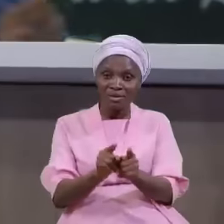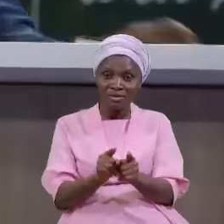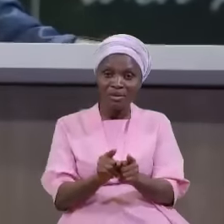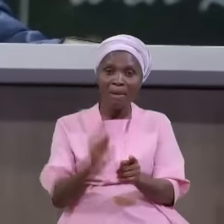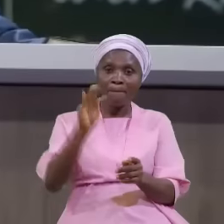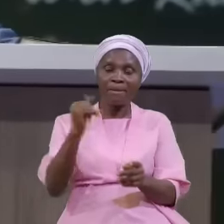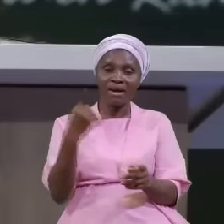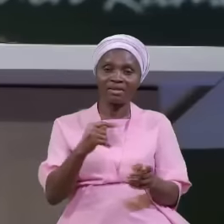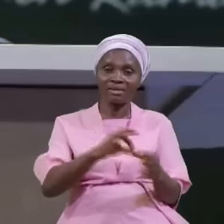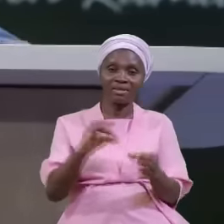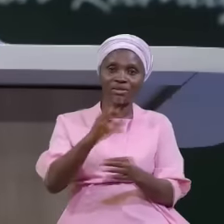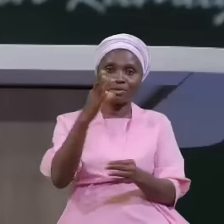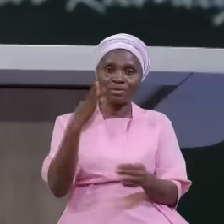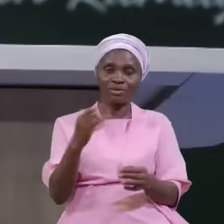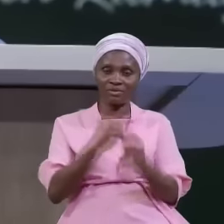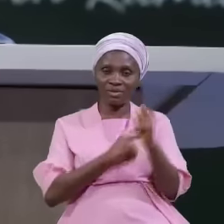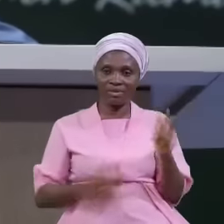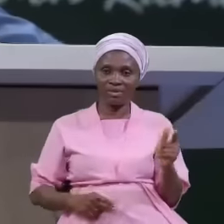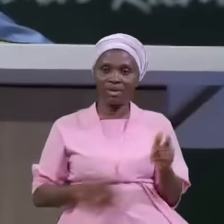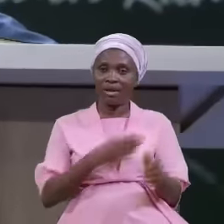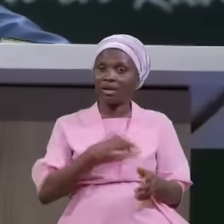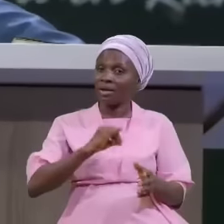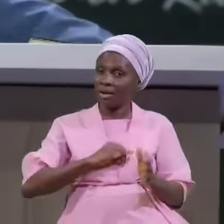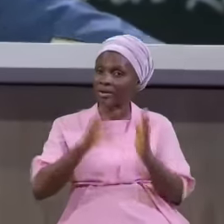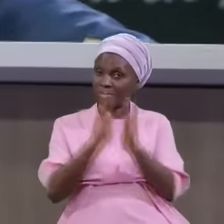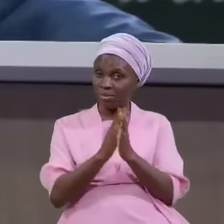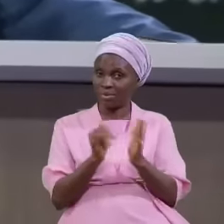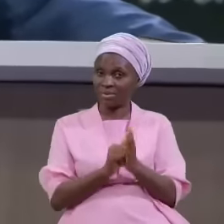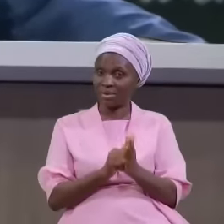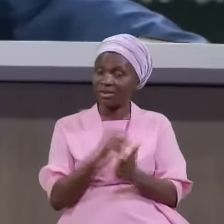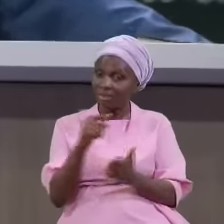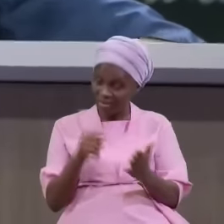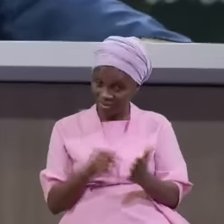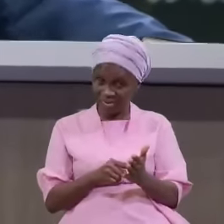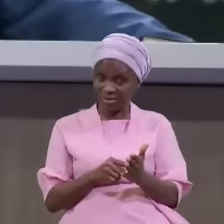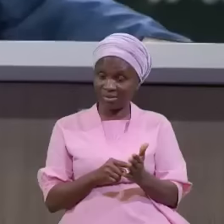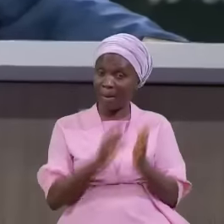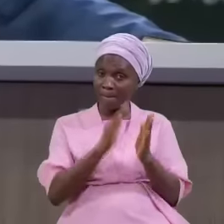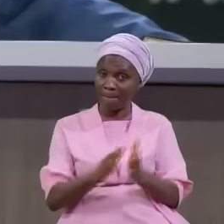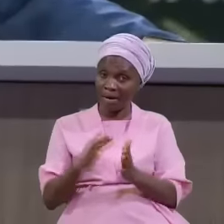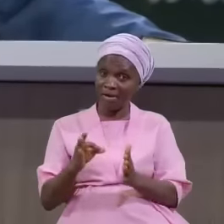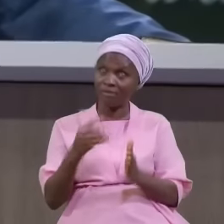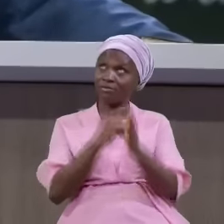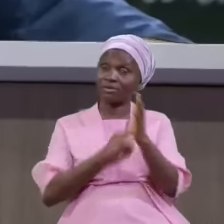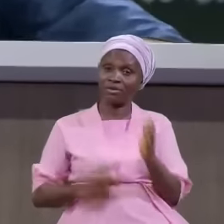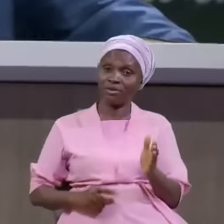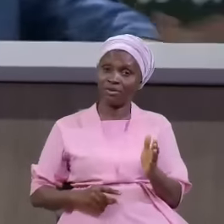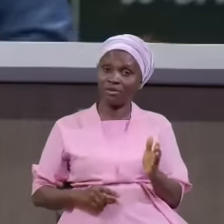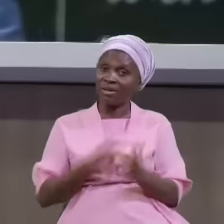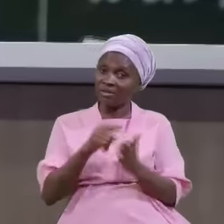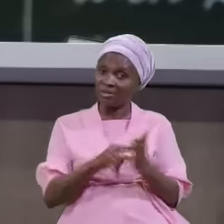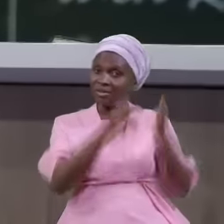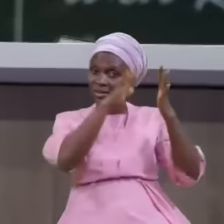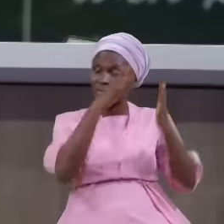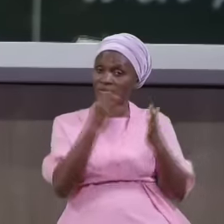of the Lord. And I pray that this intention of the Lord, and this expectation of the Lord, and